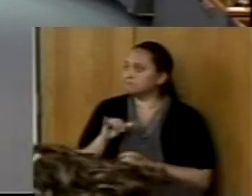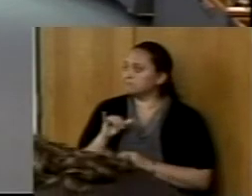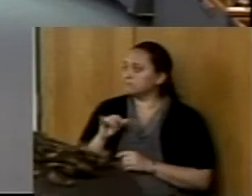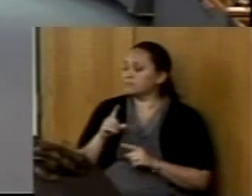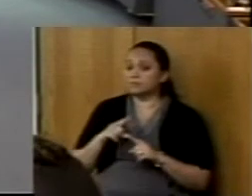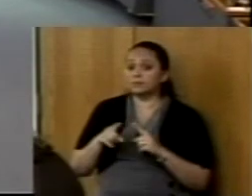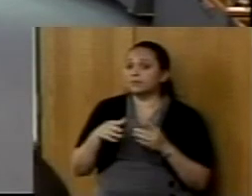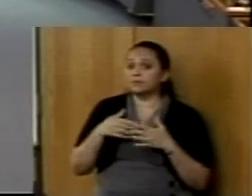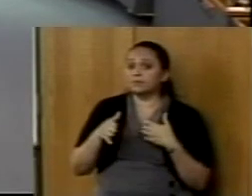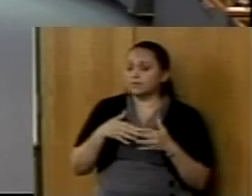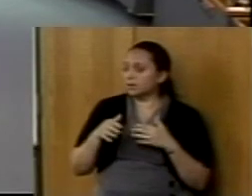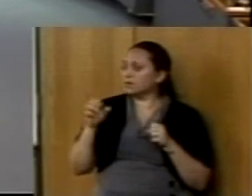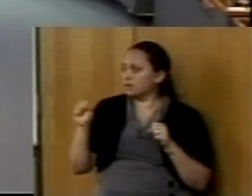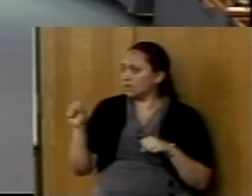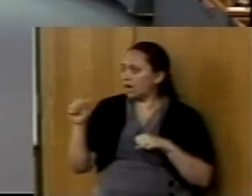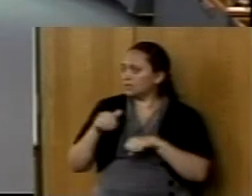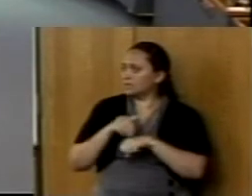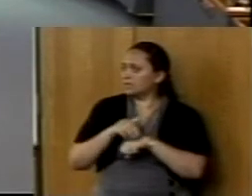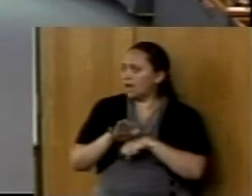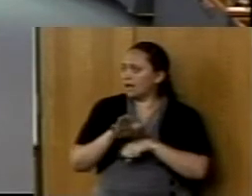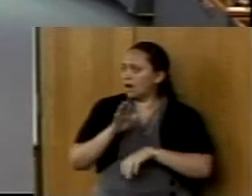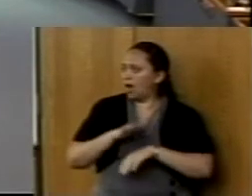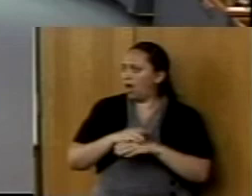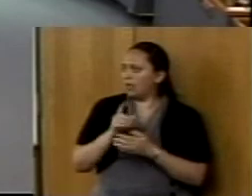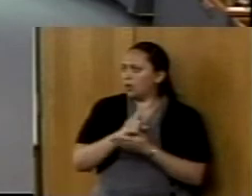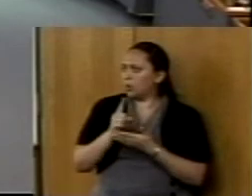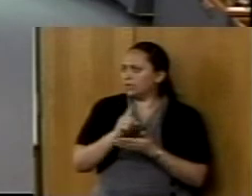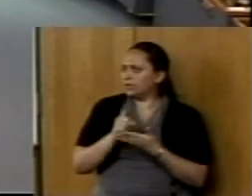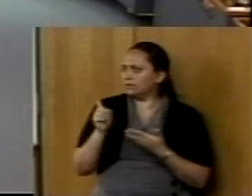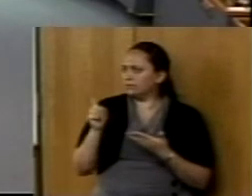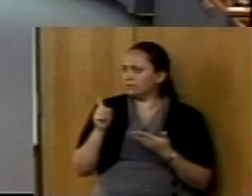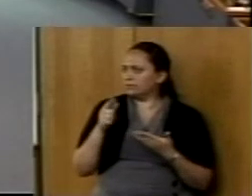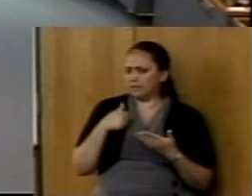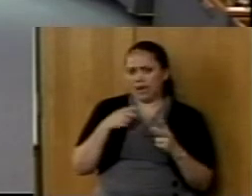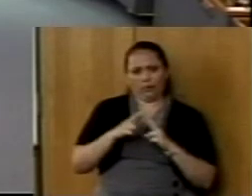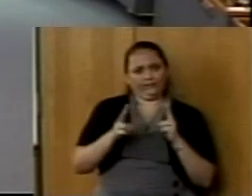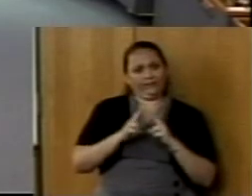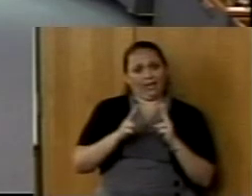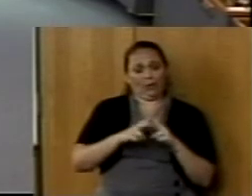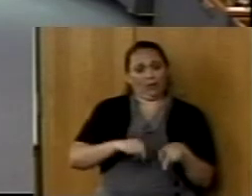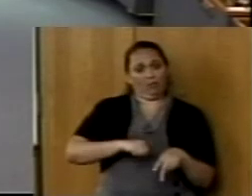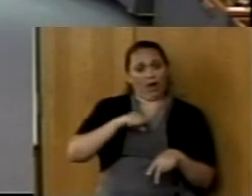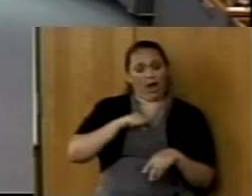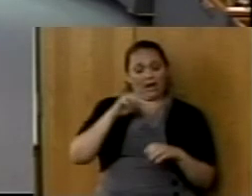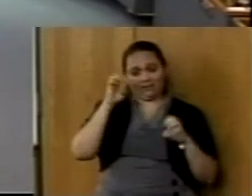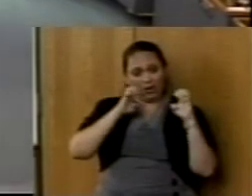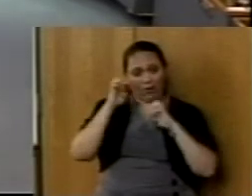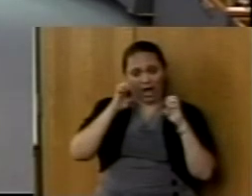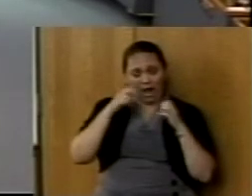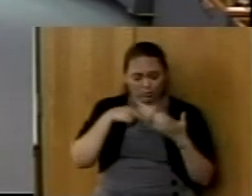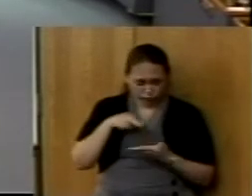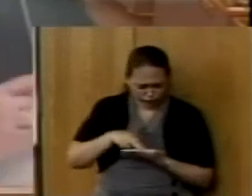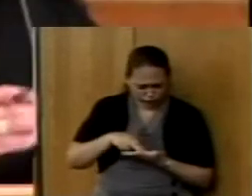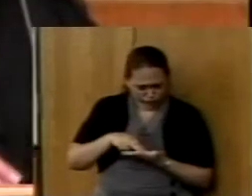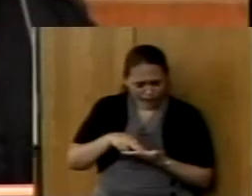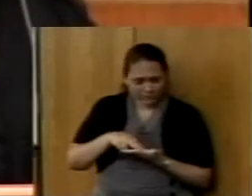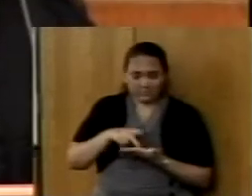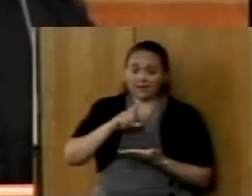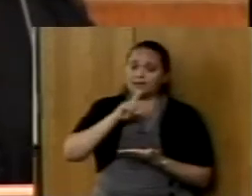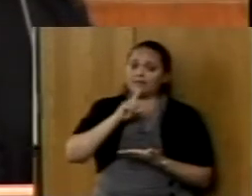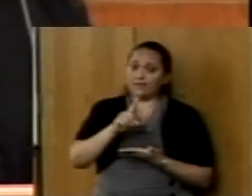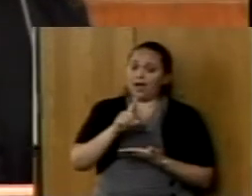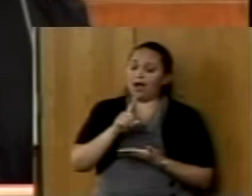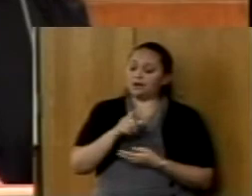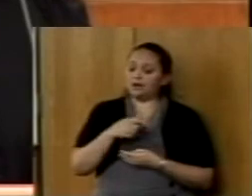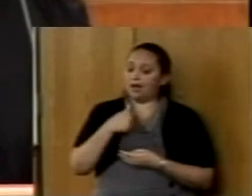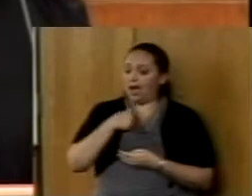But you can just send it on the weekly. That's fine. Okay, I was very proud of the evaluation. In fact, I knew